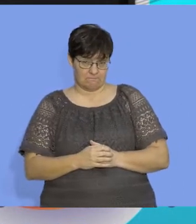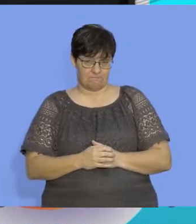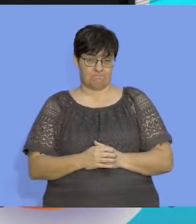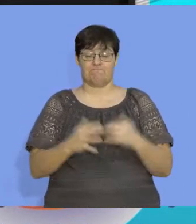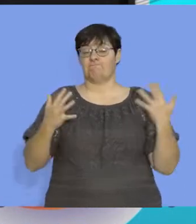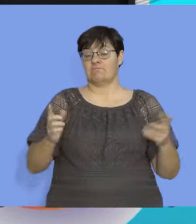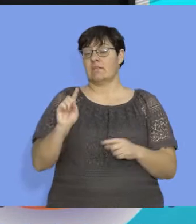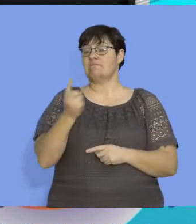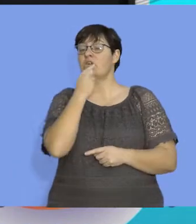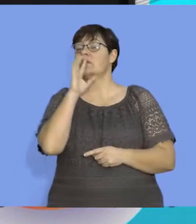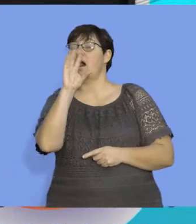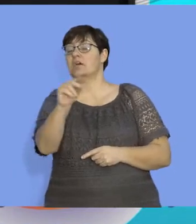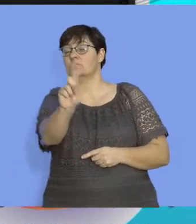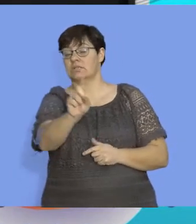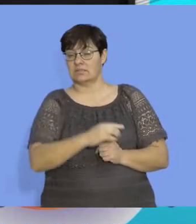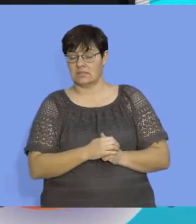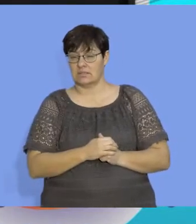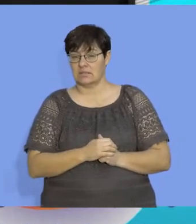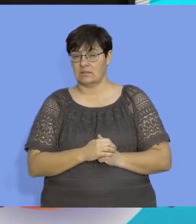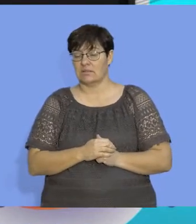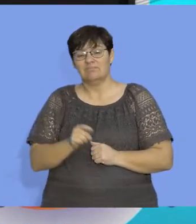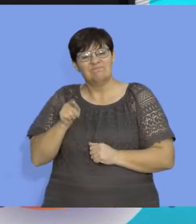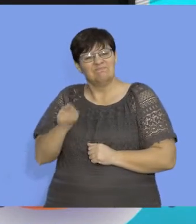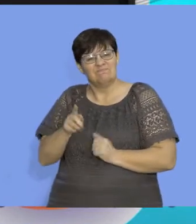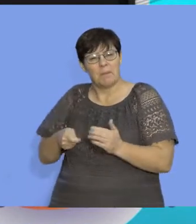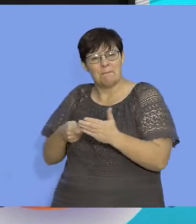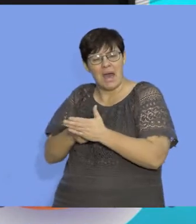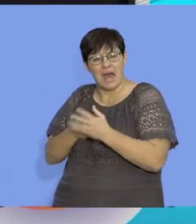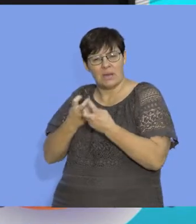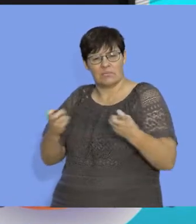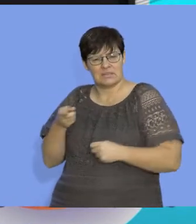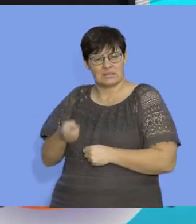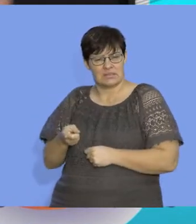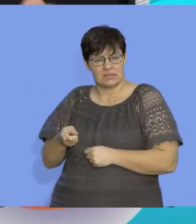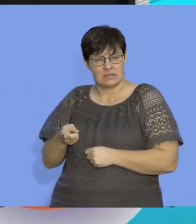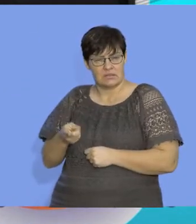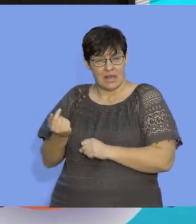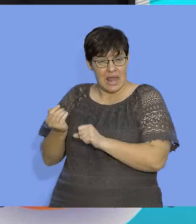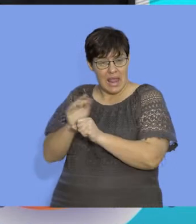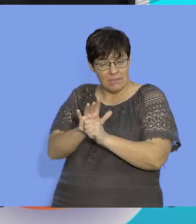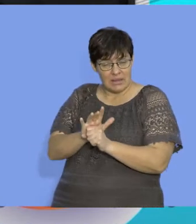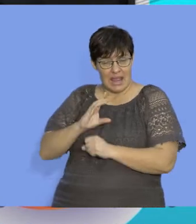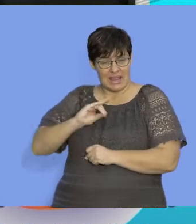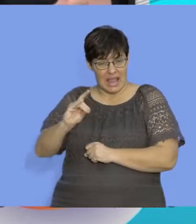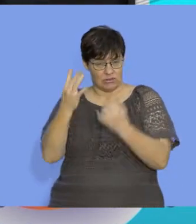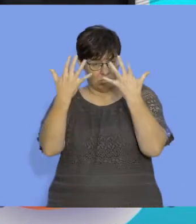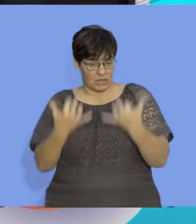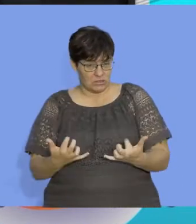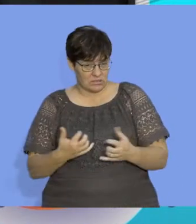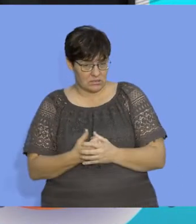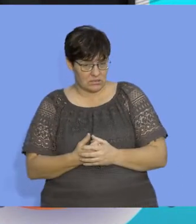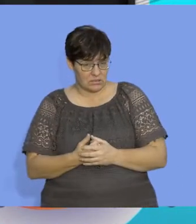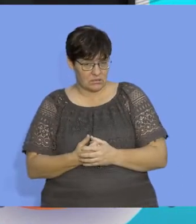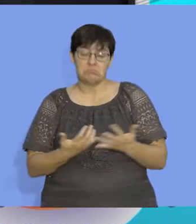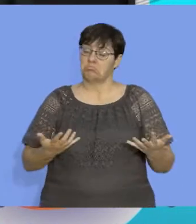question I'm going to ask you, this purchase of the equipment, does it impact on my cash budget? Certainly it